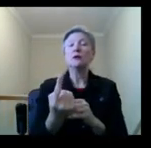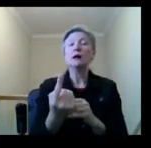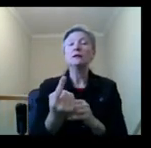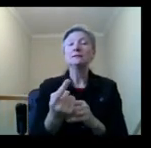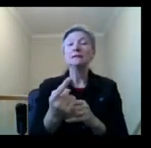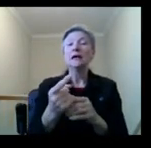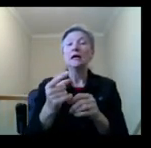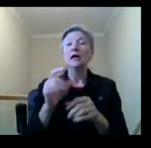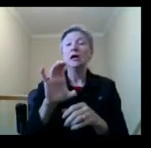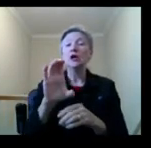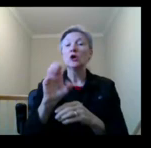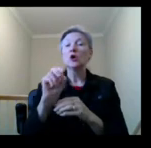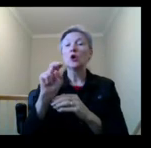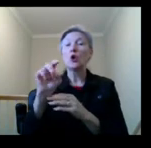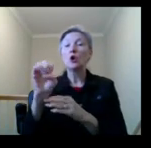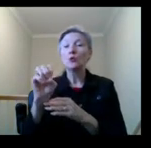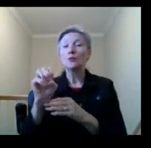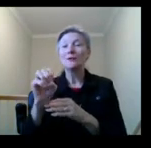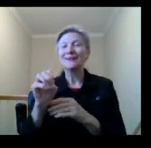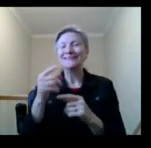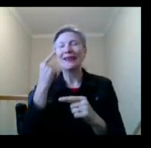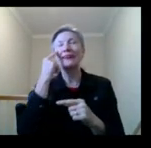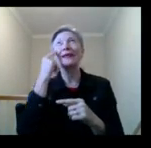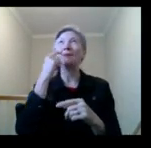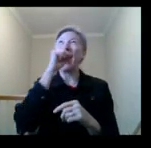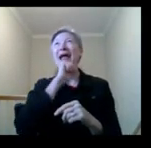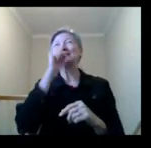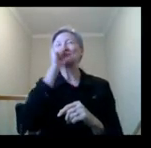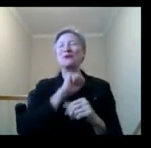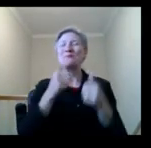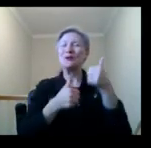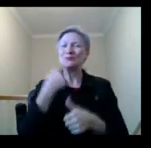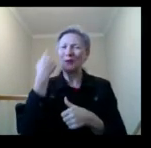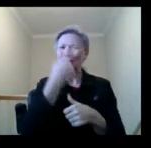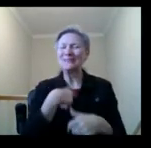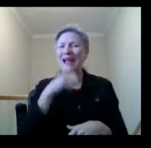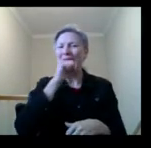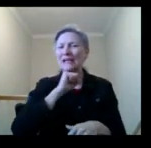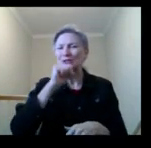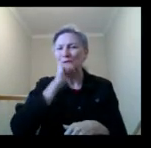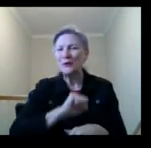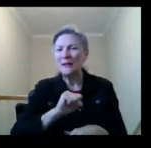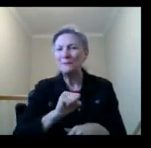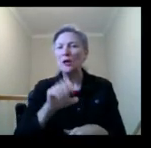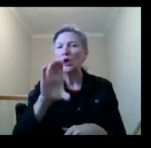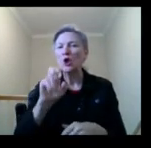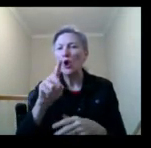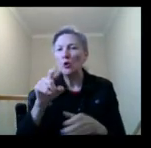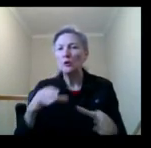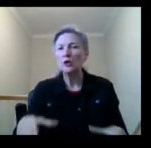super easy because I think about ice cream cone. Which one looks like an ice cream cone?